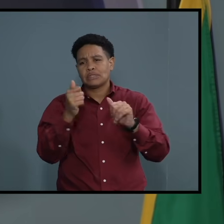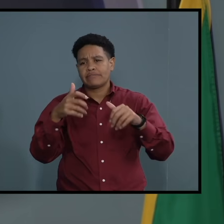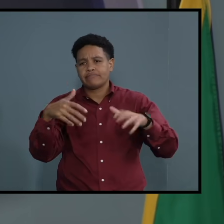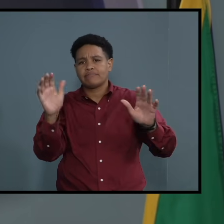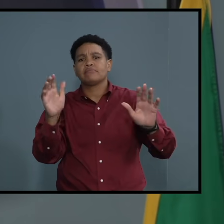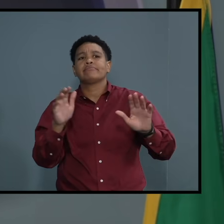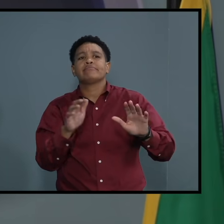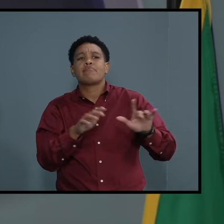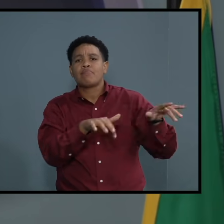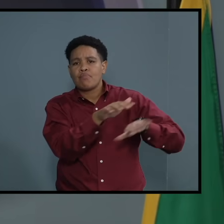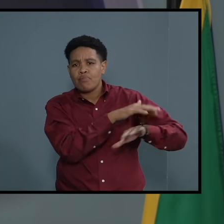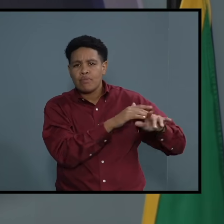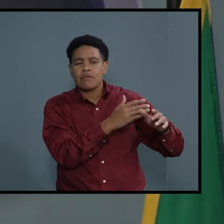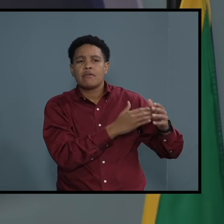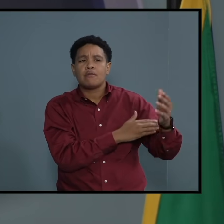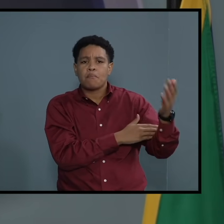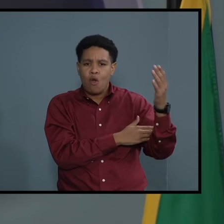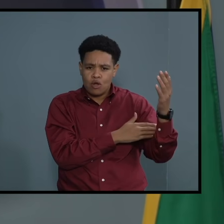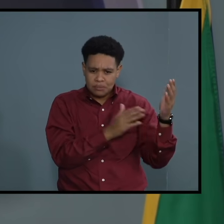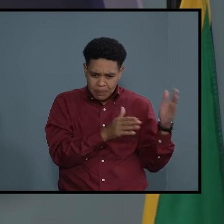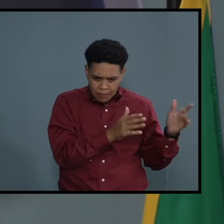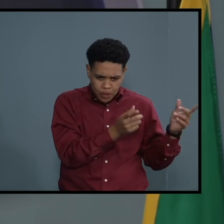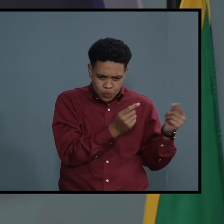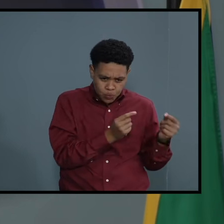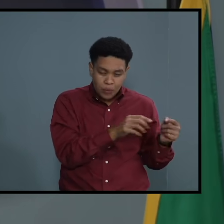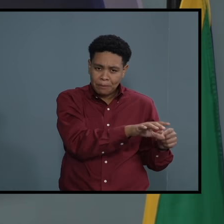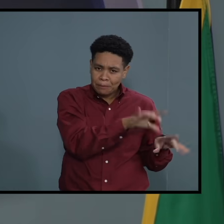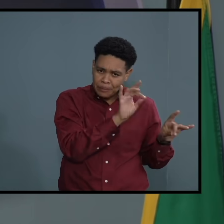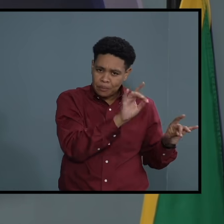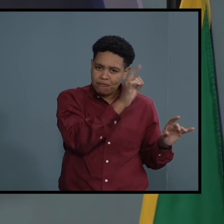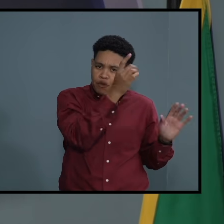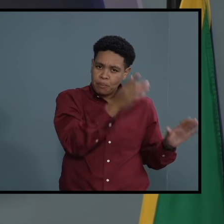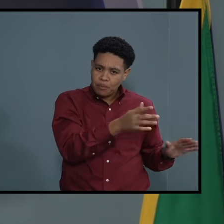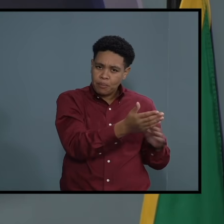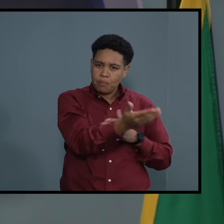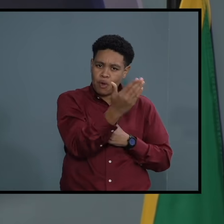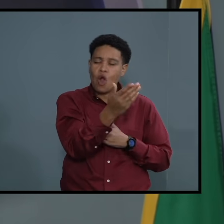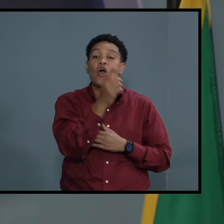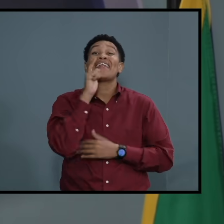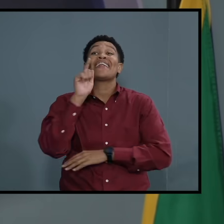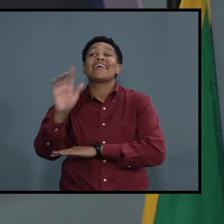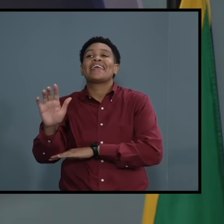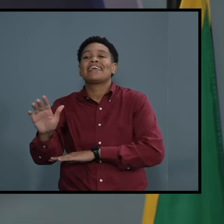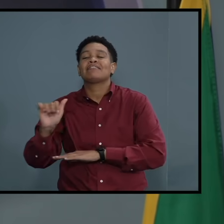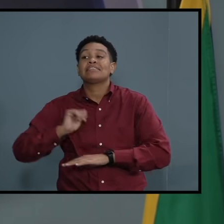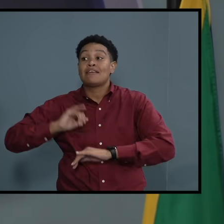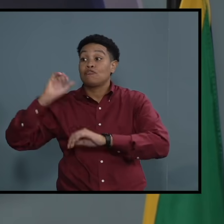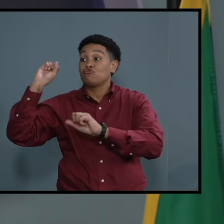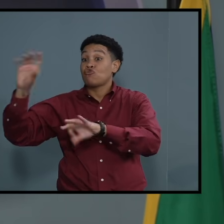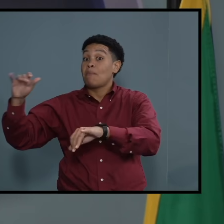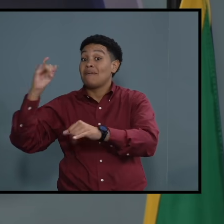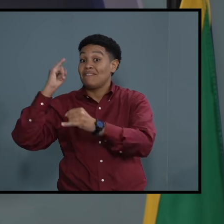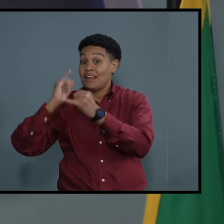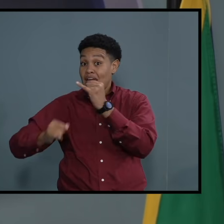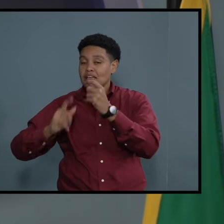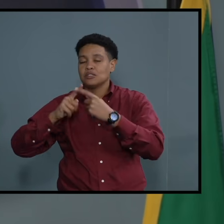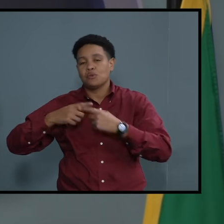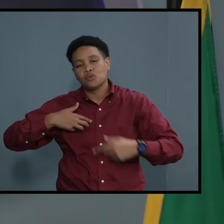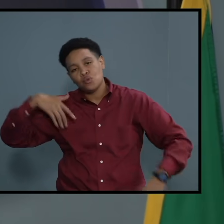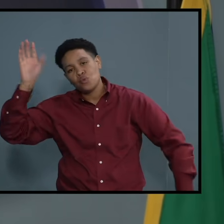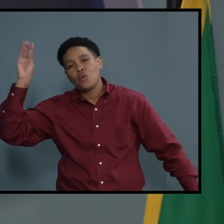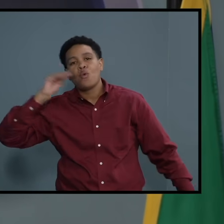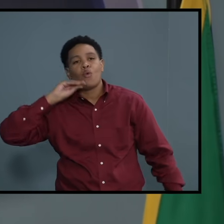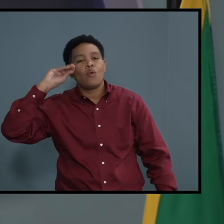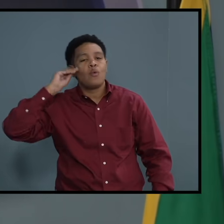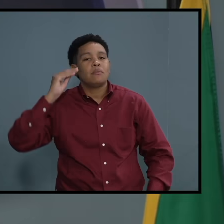operators to be able to pick up their first passenger and to drop off their last passenger and get